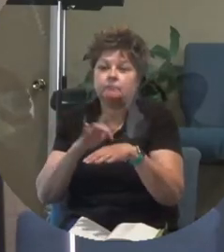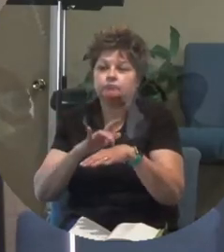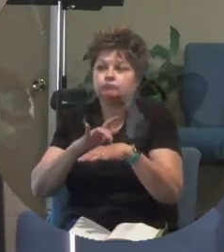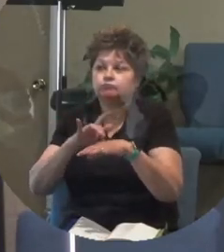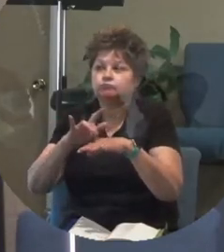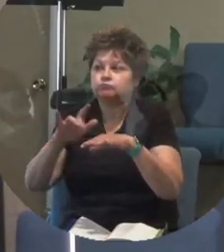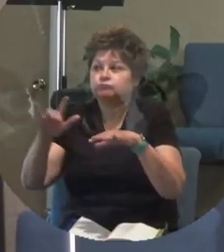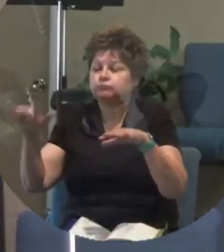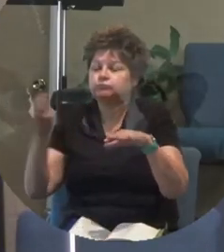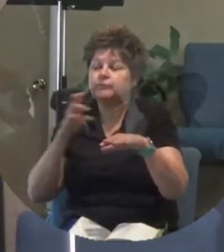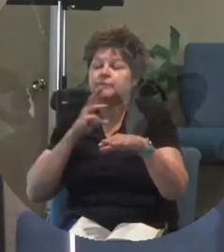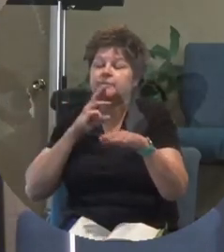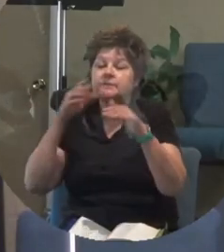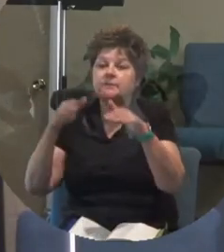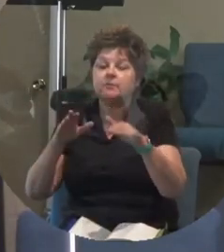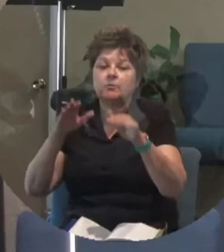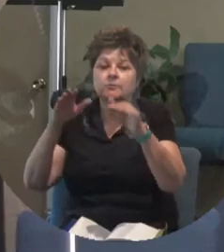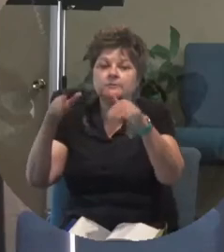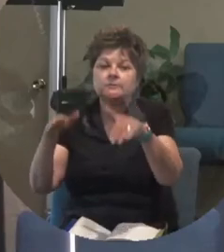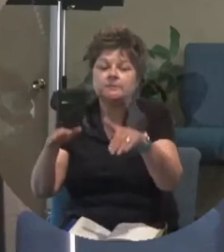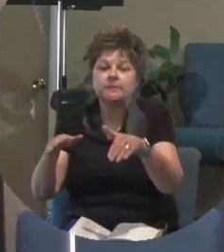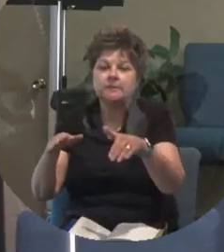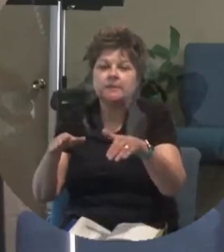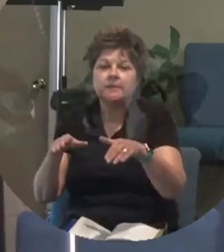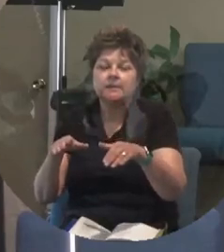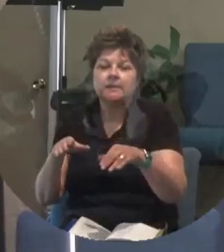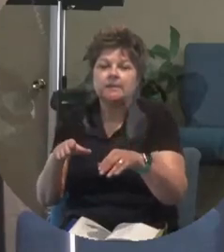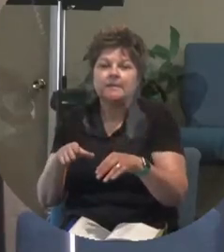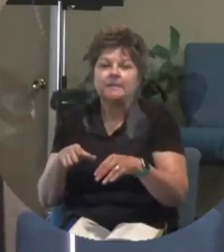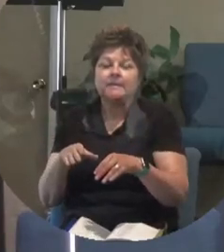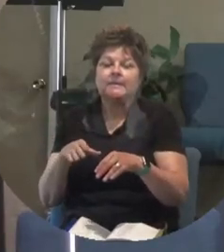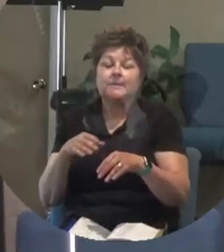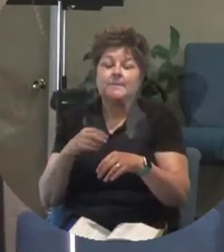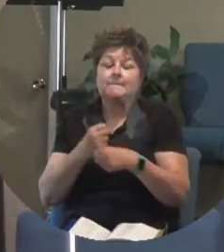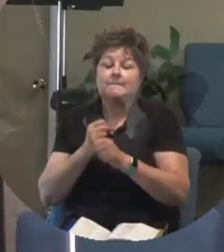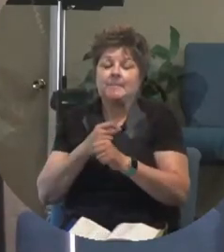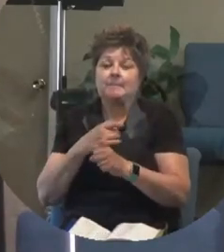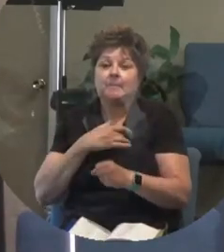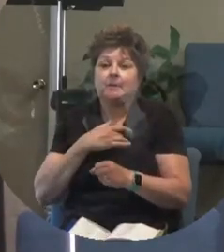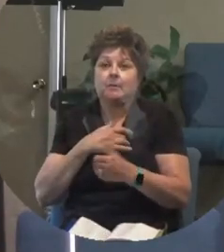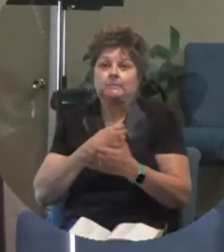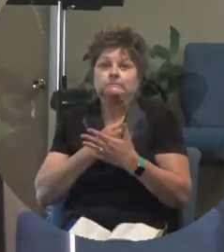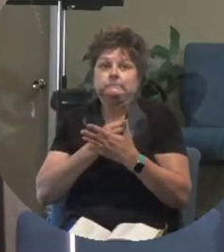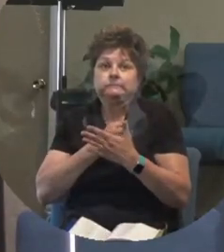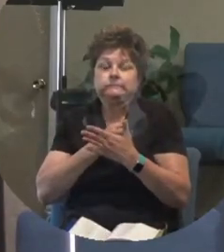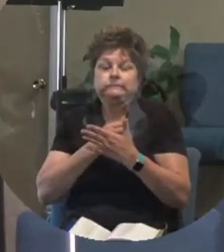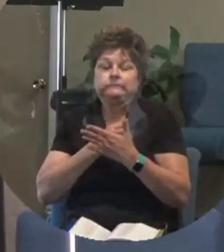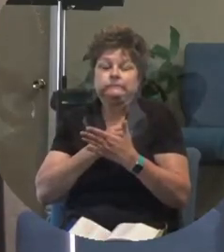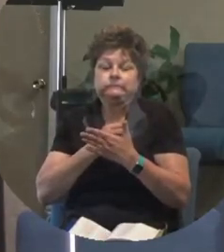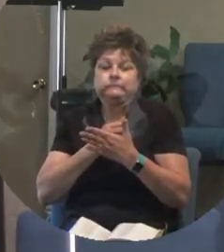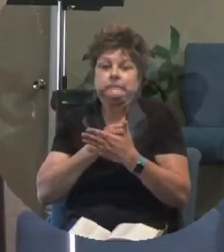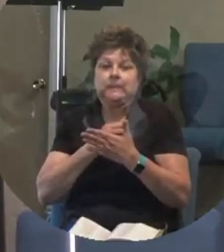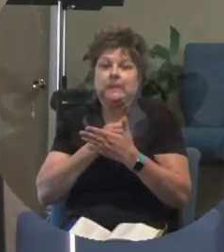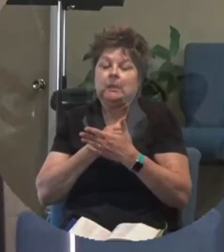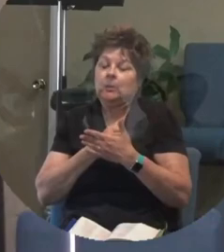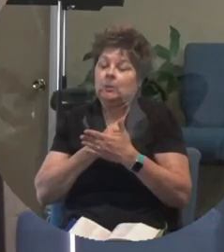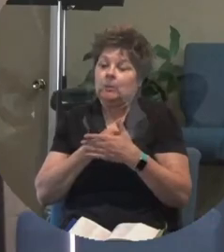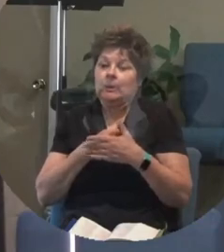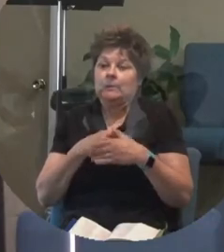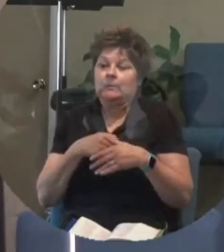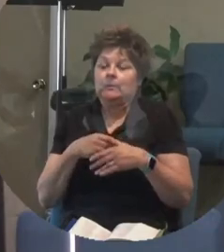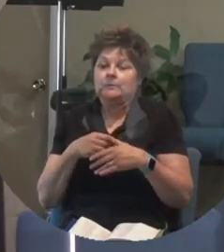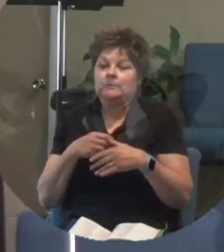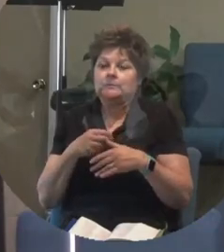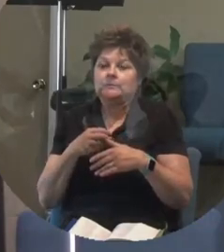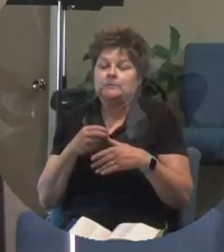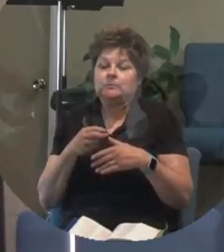the ocean began to kind of make this young guy's heart beat just a little bit faster. It's like waves